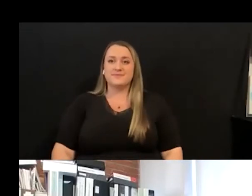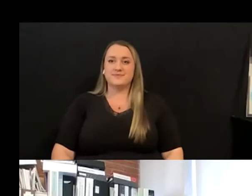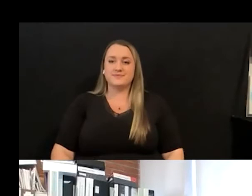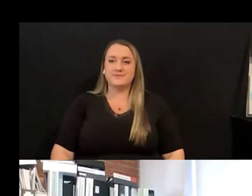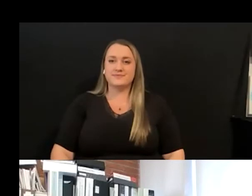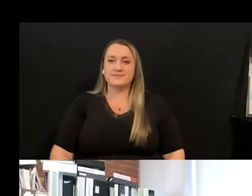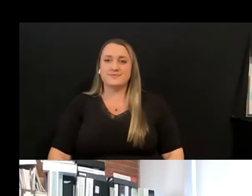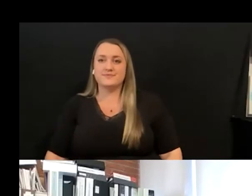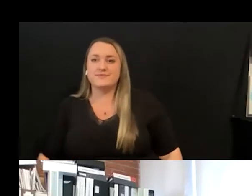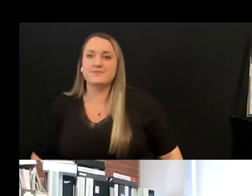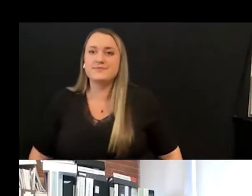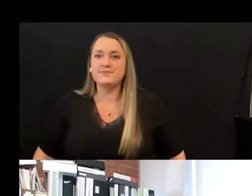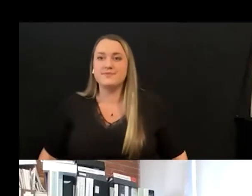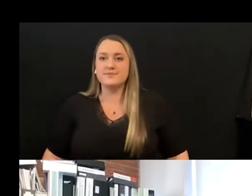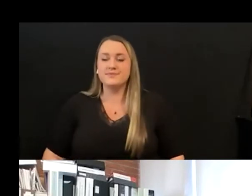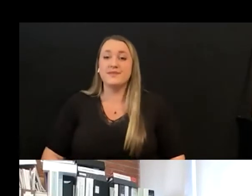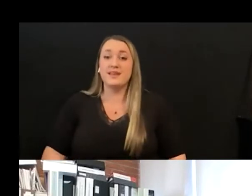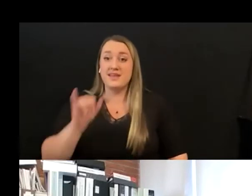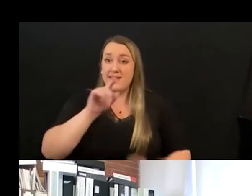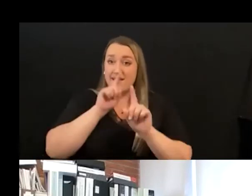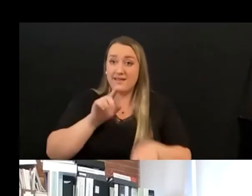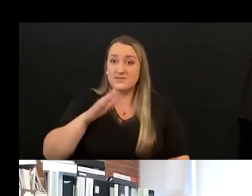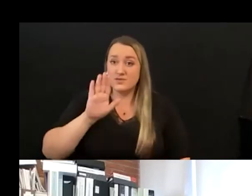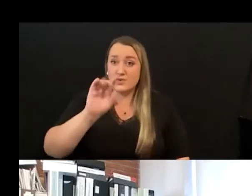But yeah, does that answer the question? There was